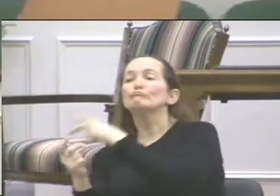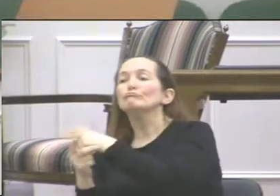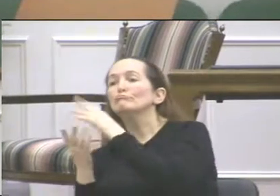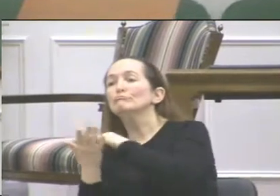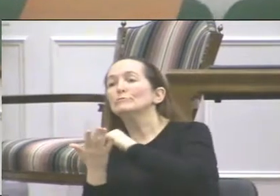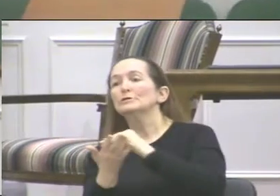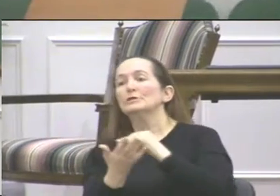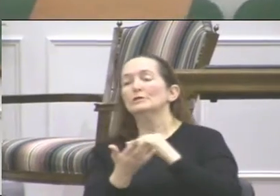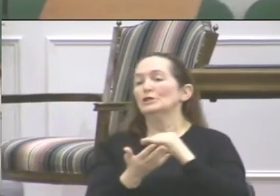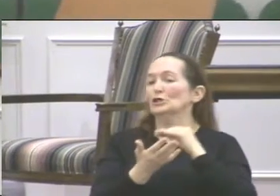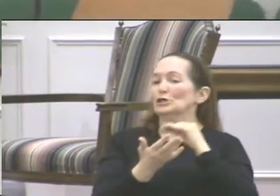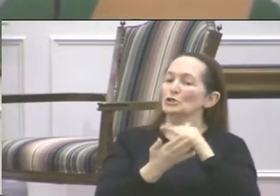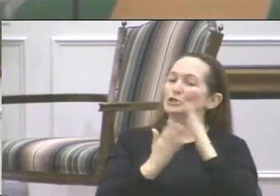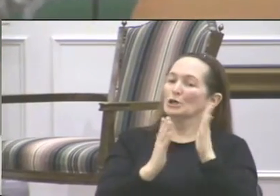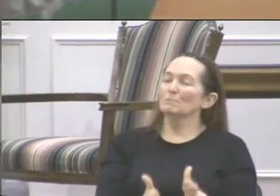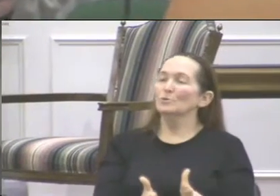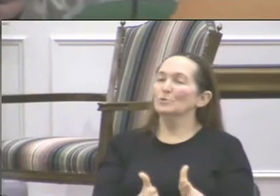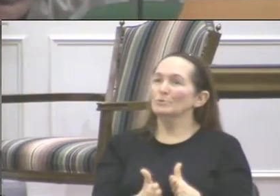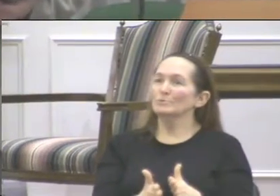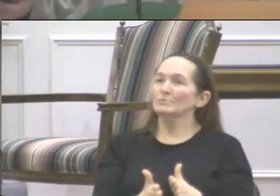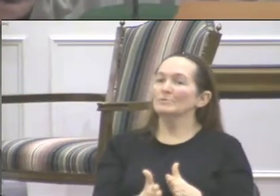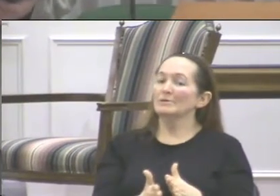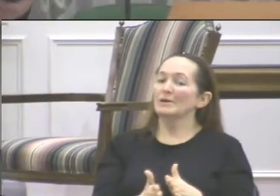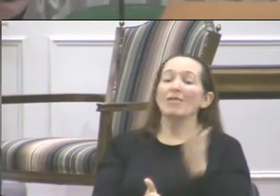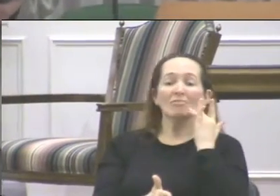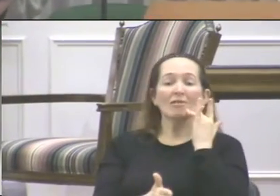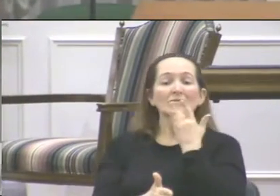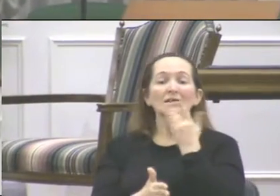Luckily, she was faithful and remained with him.